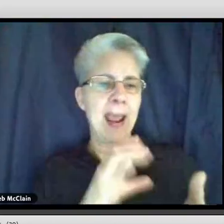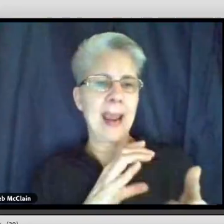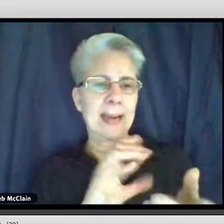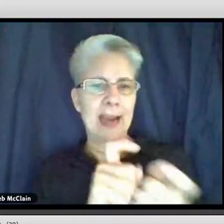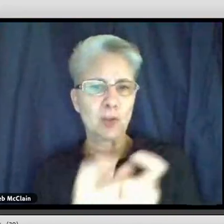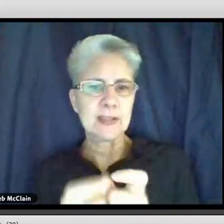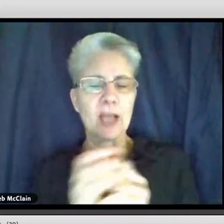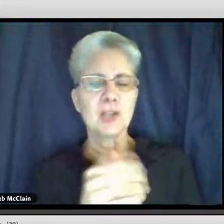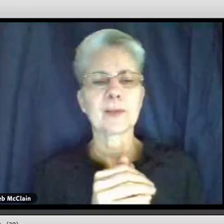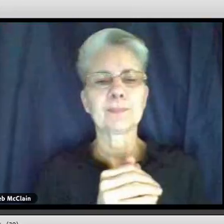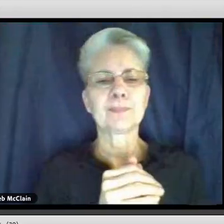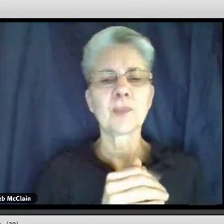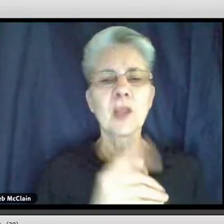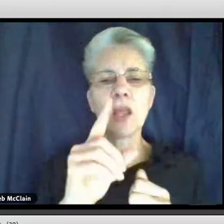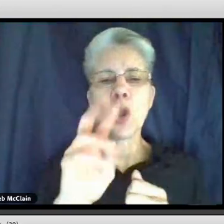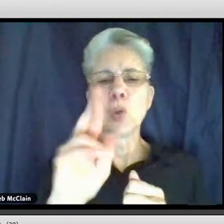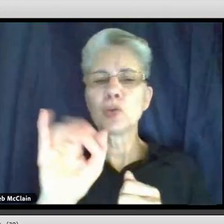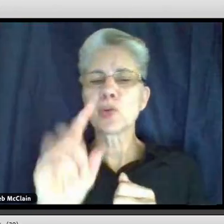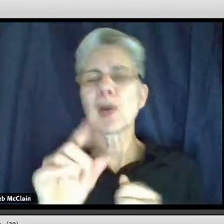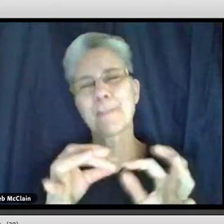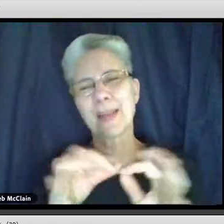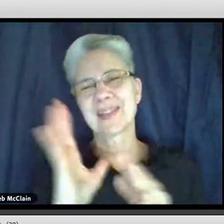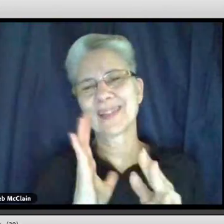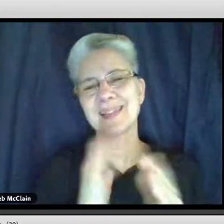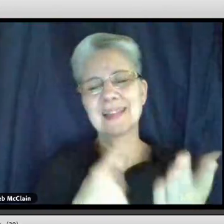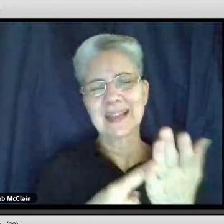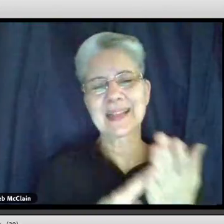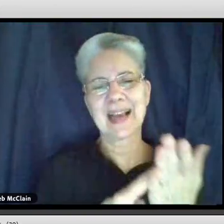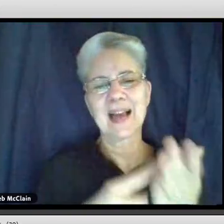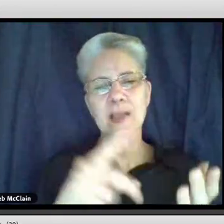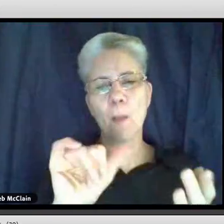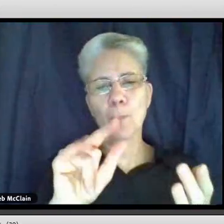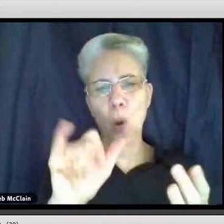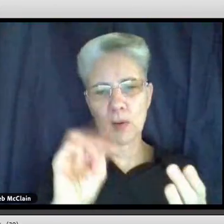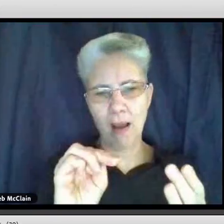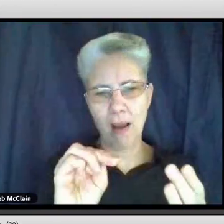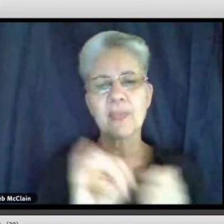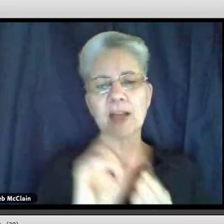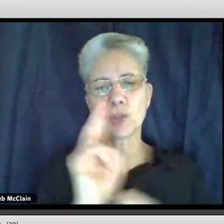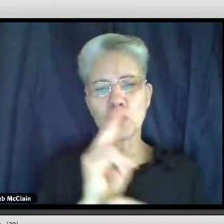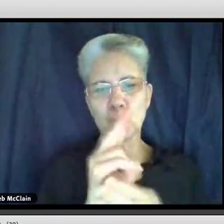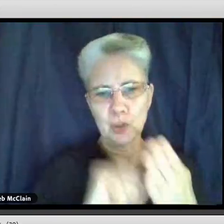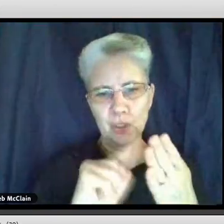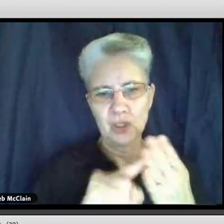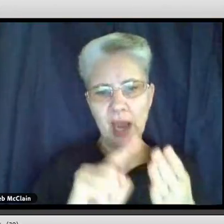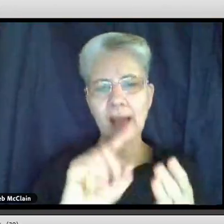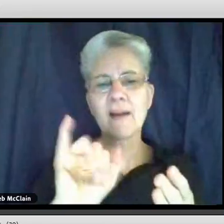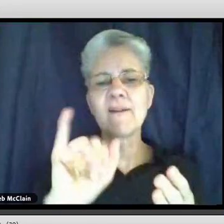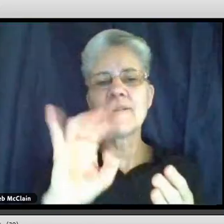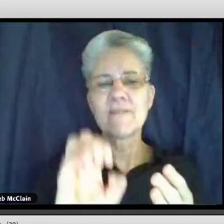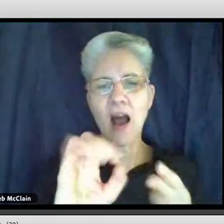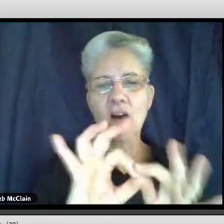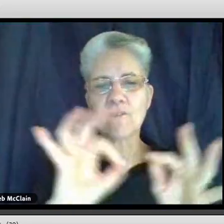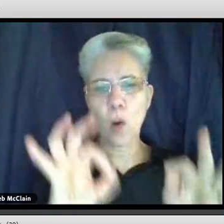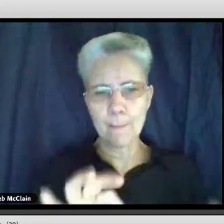characterization. Droid, I mentioned when I discussed Pronom earlier. That's used to check file format types in